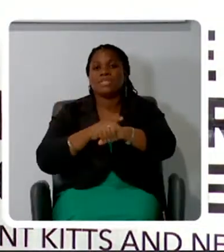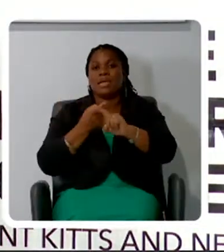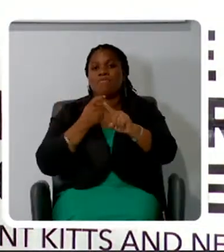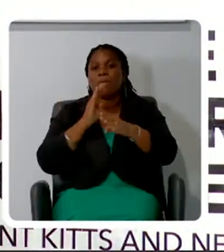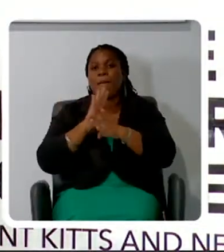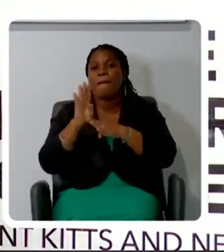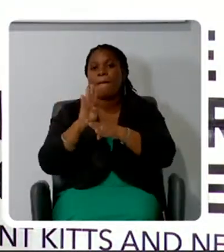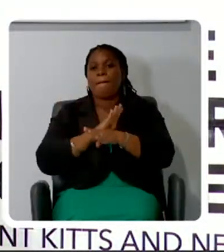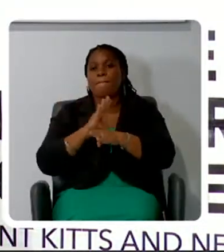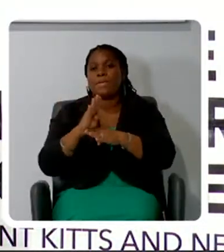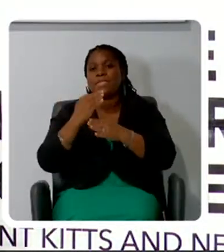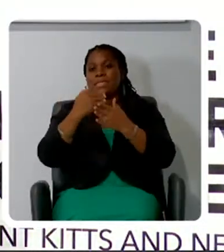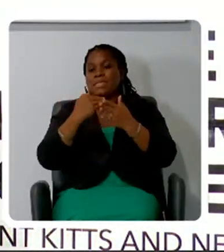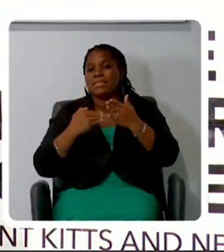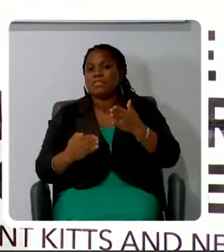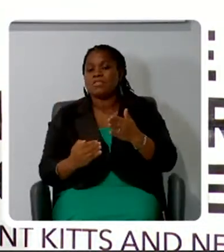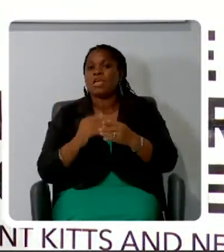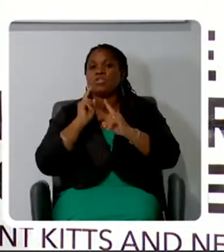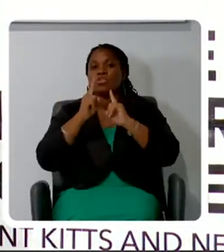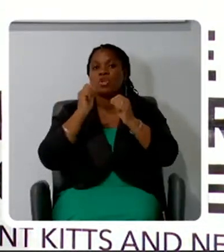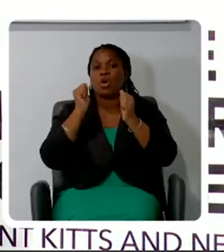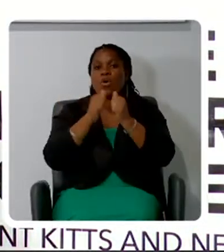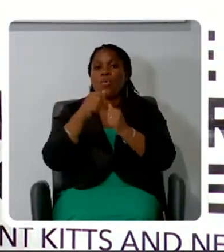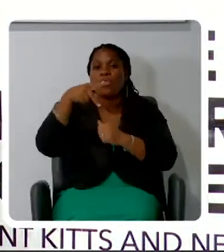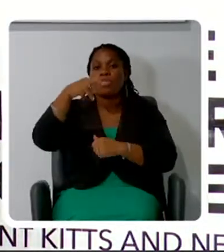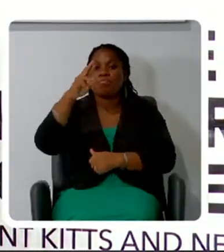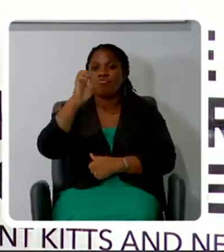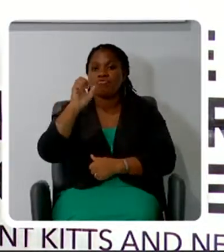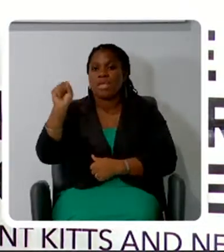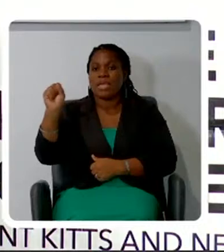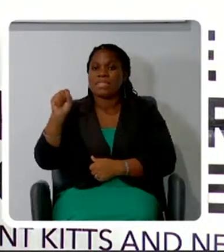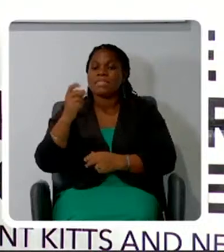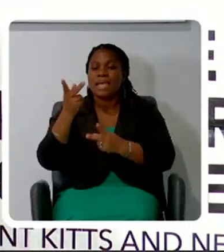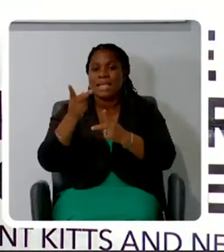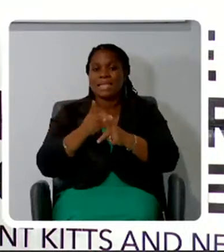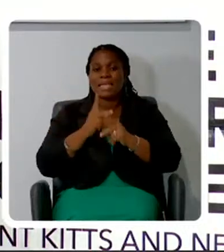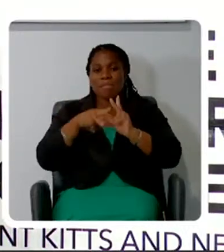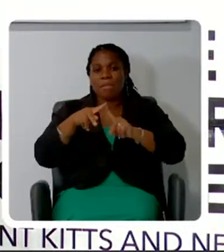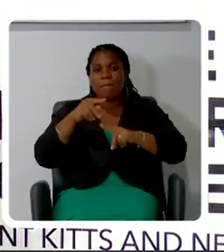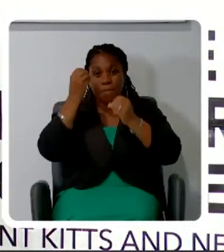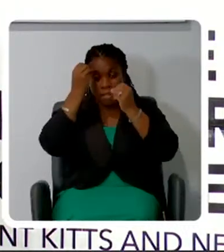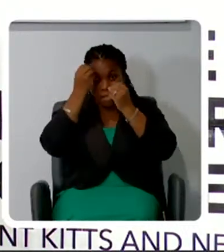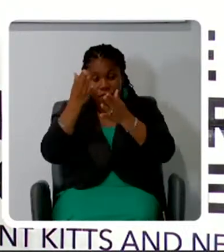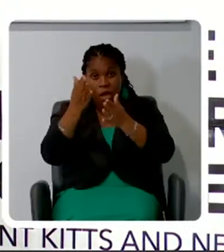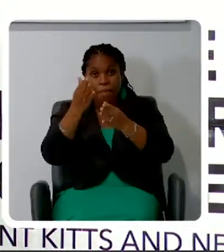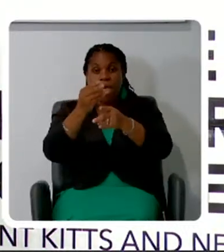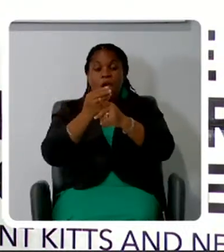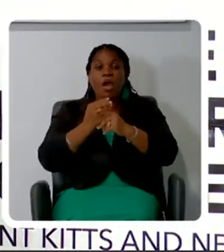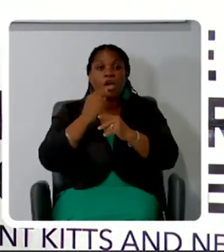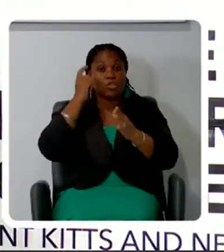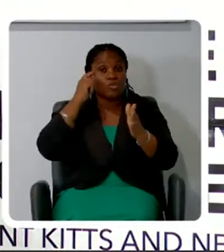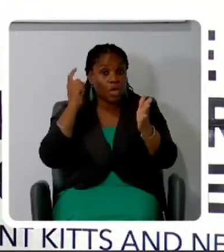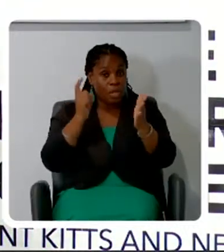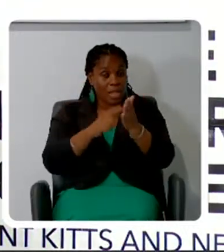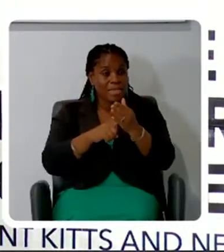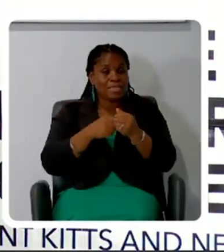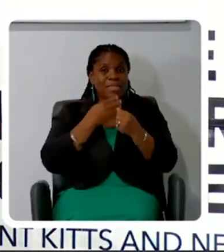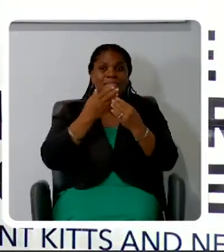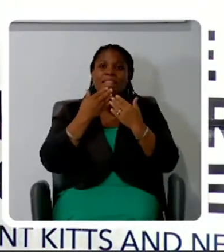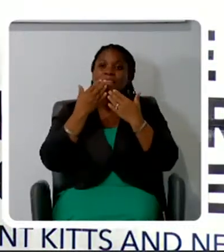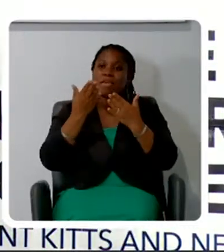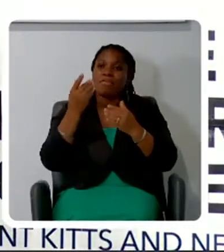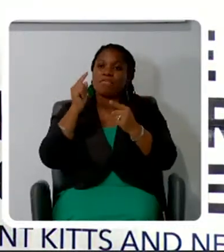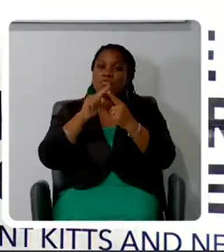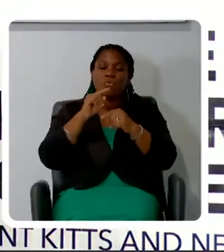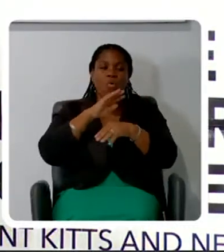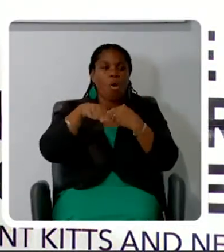schedule to engage with the press and keep the citizens informed. We continue to acknowledge and extend gratitude to